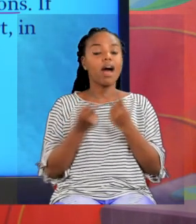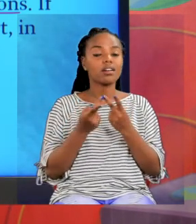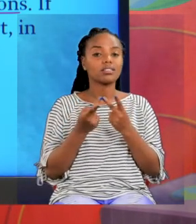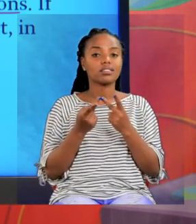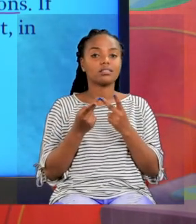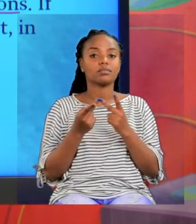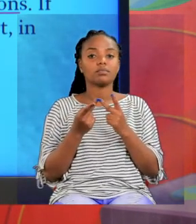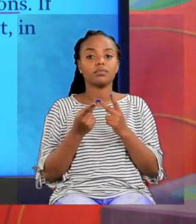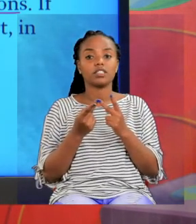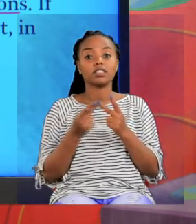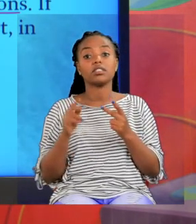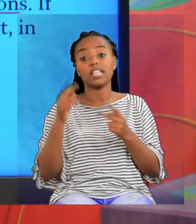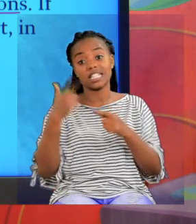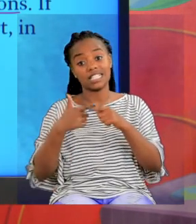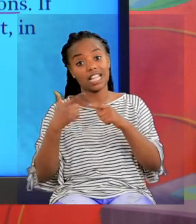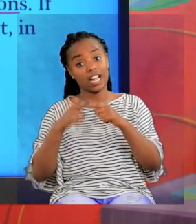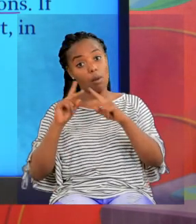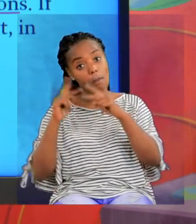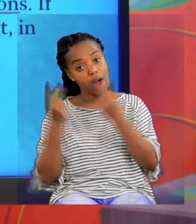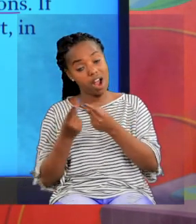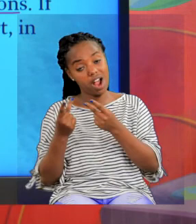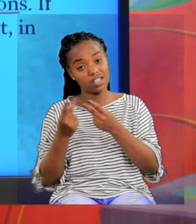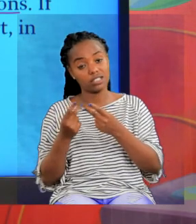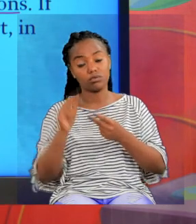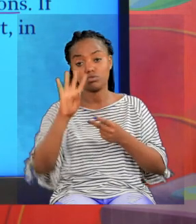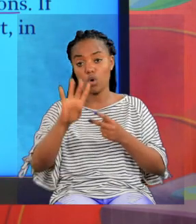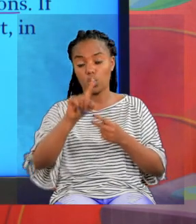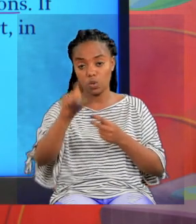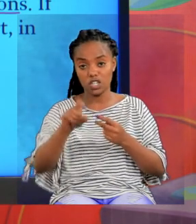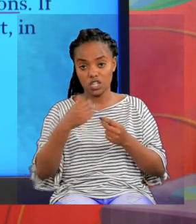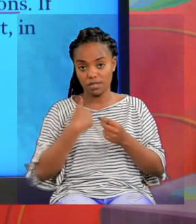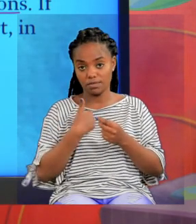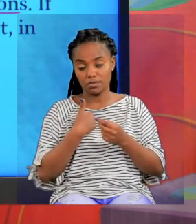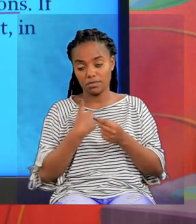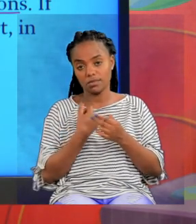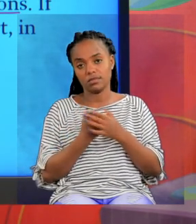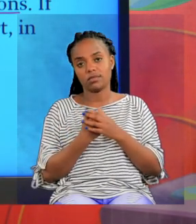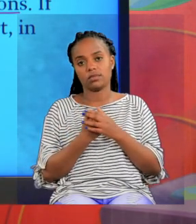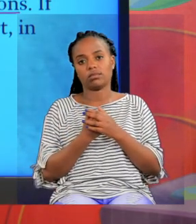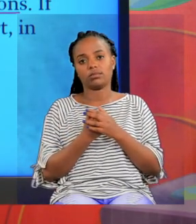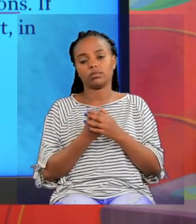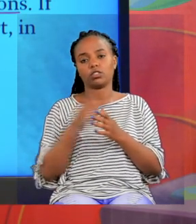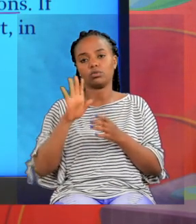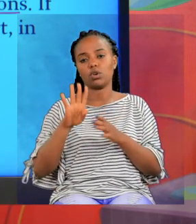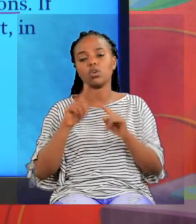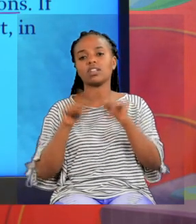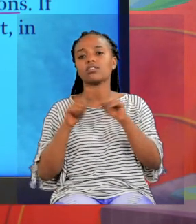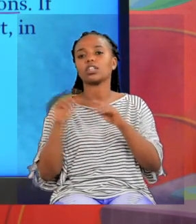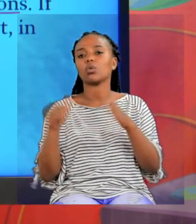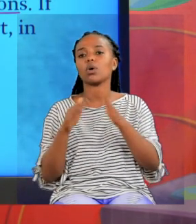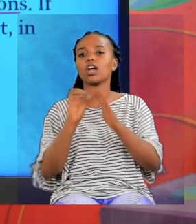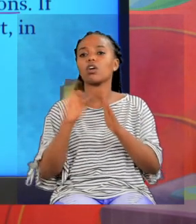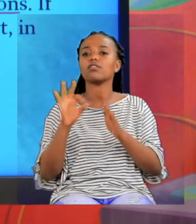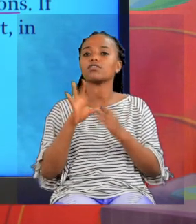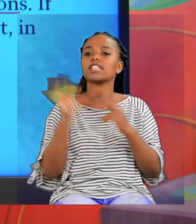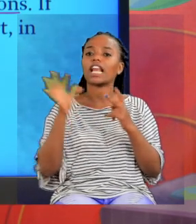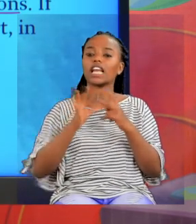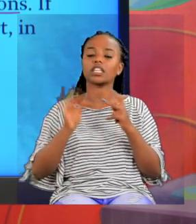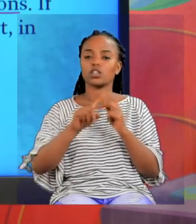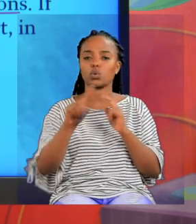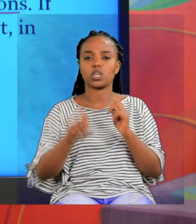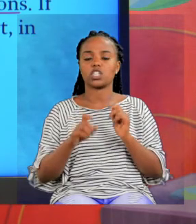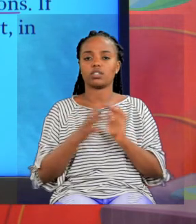So from second part, since there's 4 questions, he has 4 different ways of selecting the